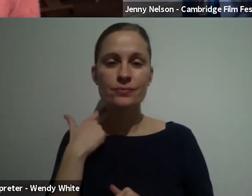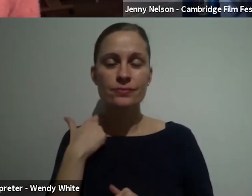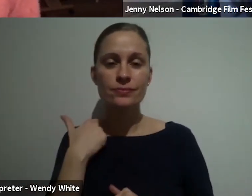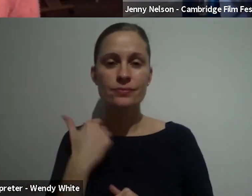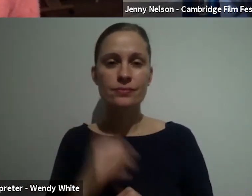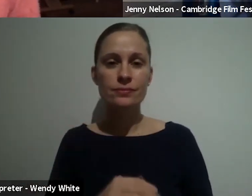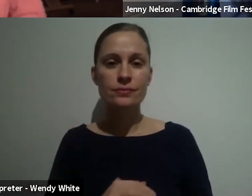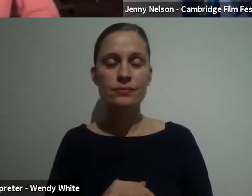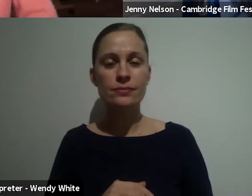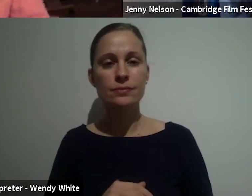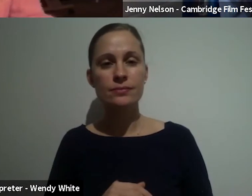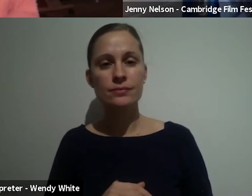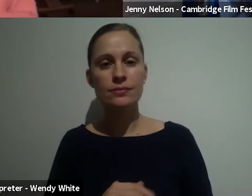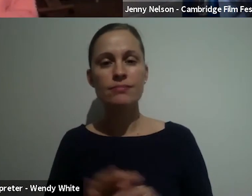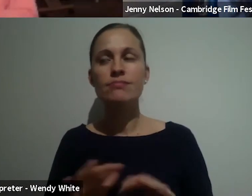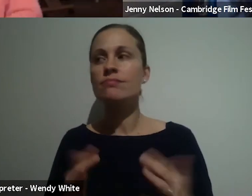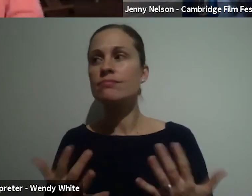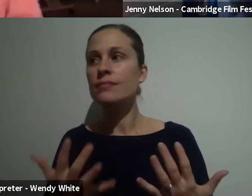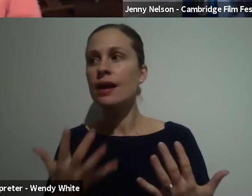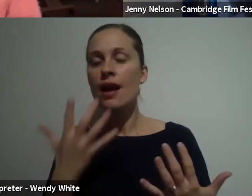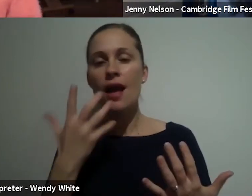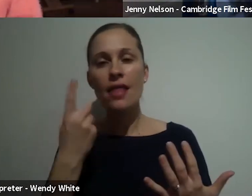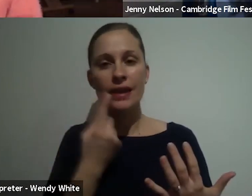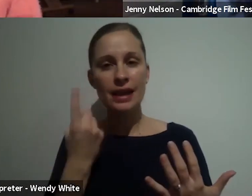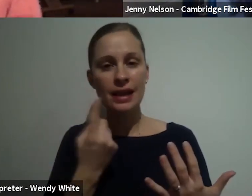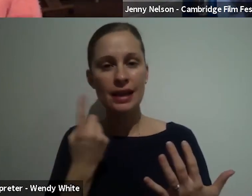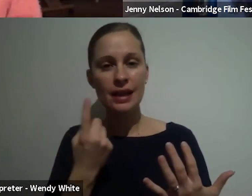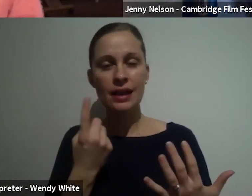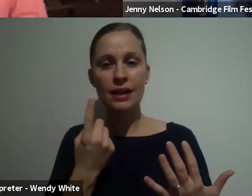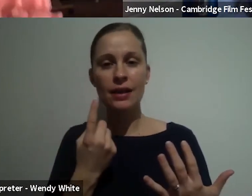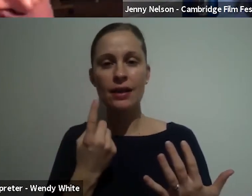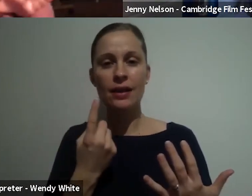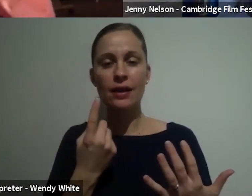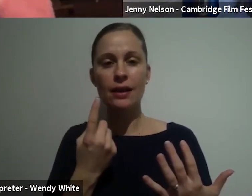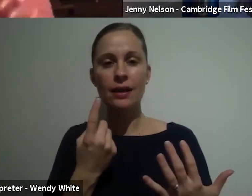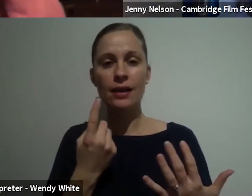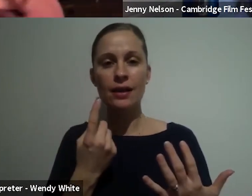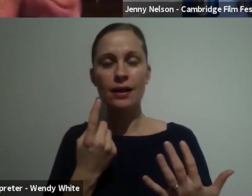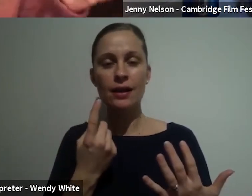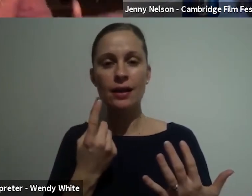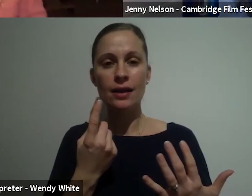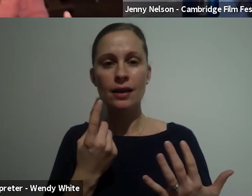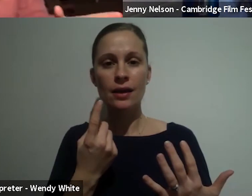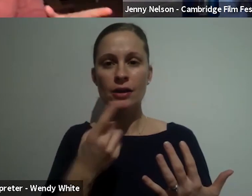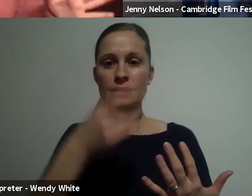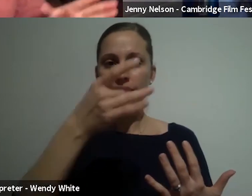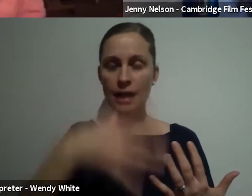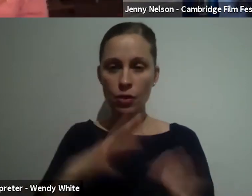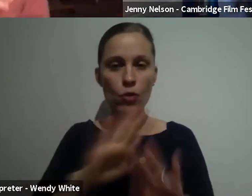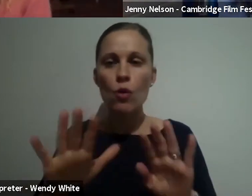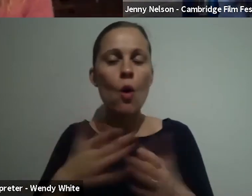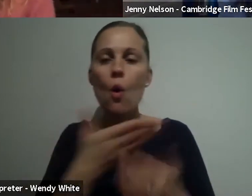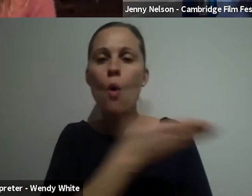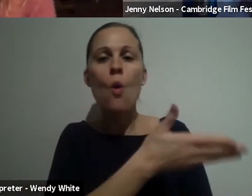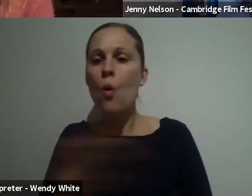And I think in these cases where single mothers have, because I mean, of course, not all single mothers, no? There is